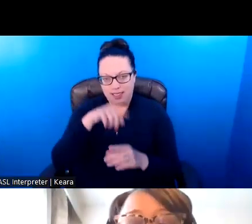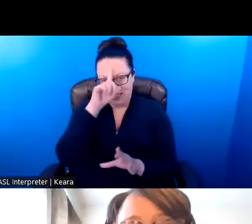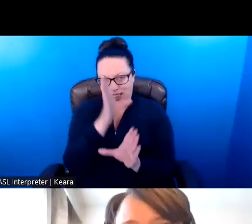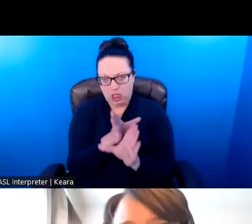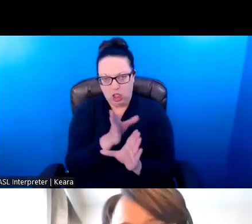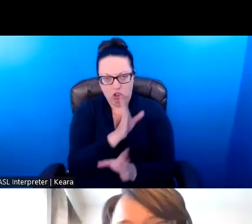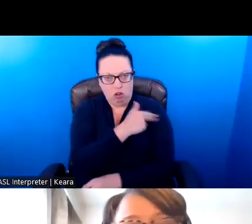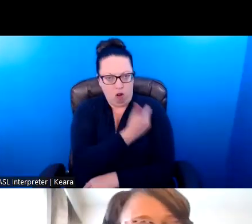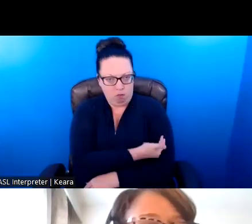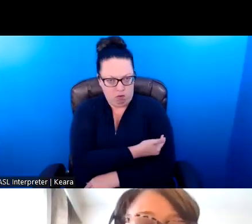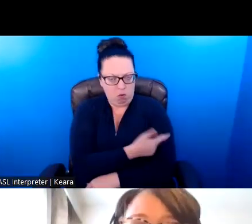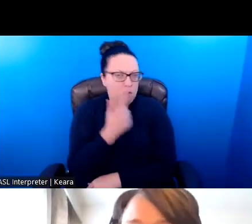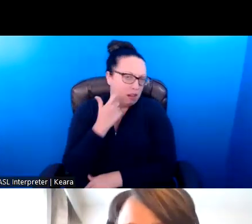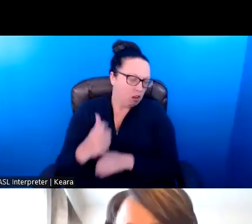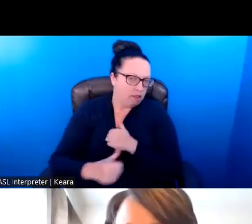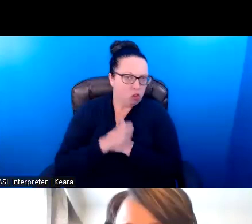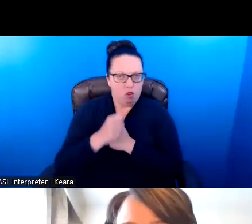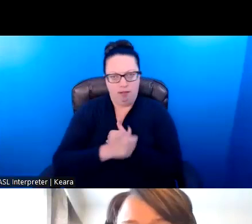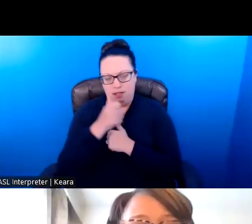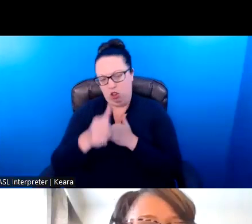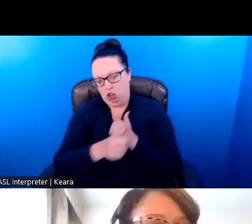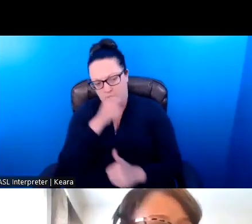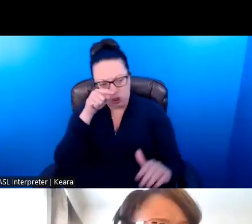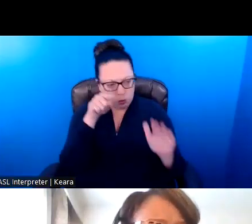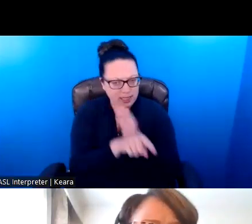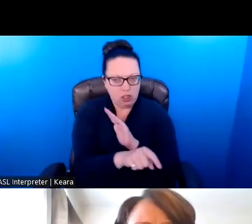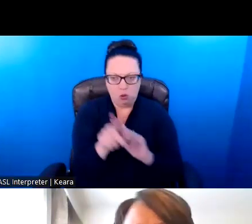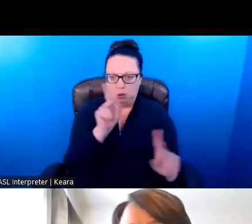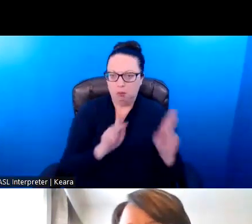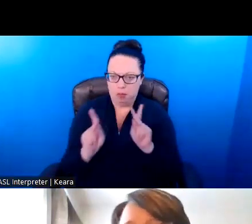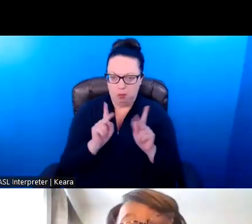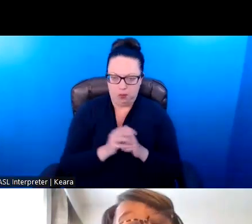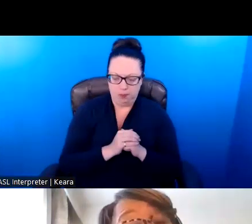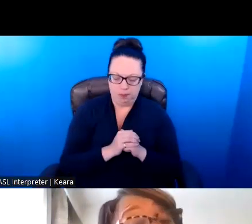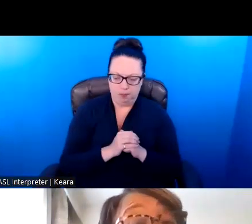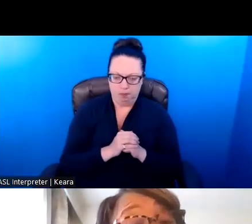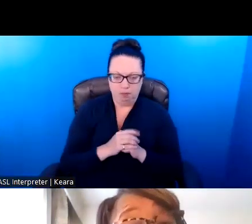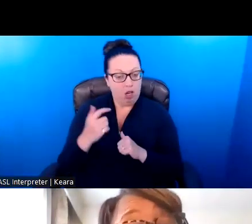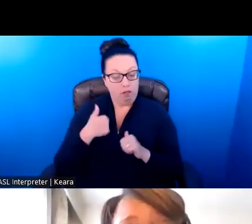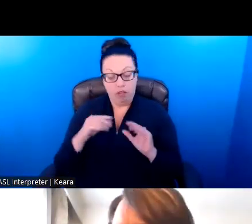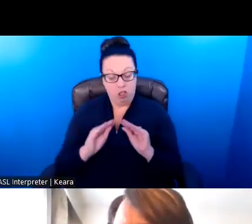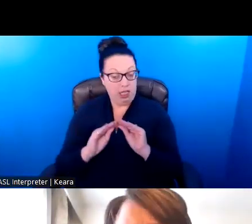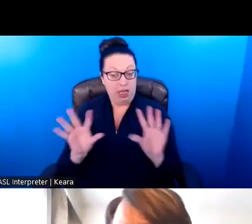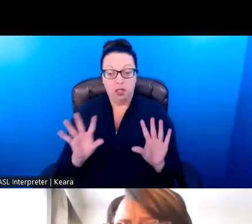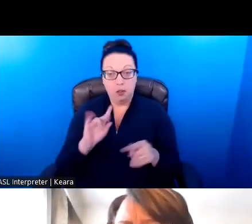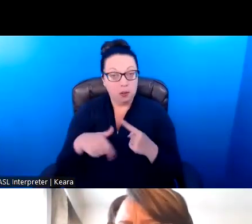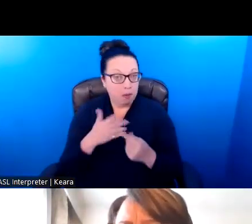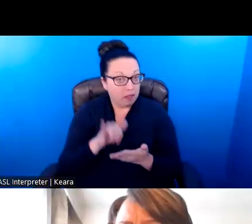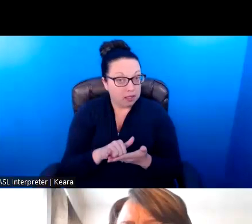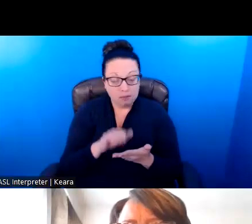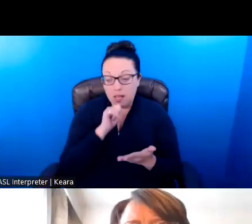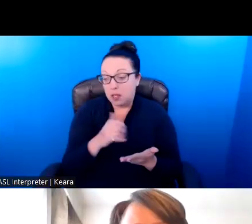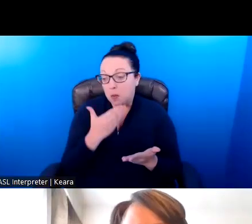because of threats, threatening to kill people. And I'm very transparent about this. I don't sugarcoat